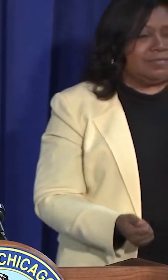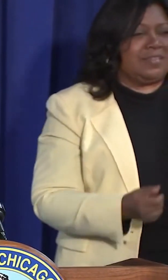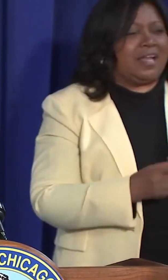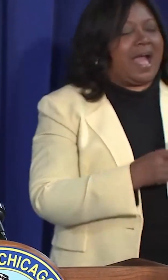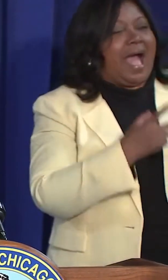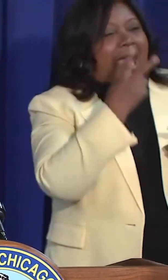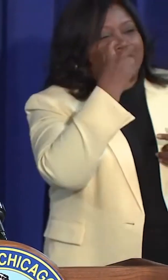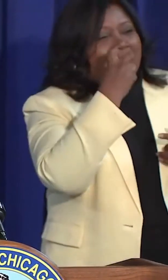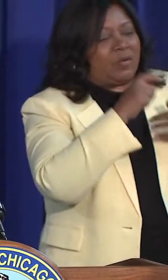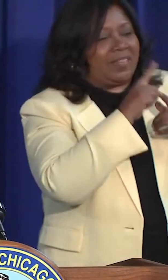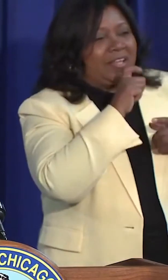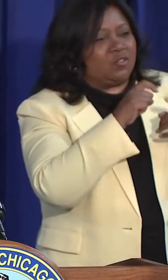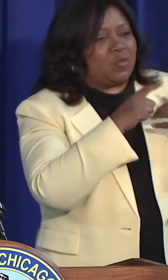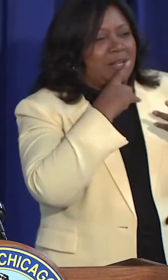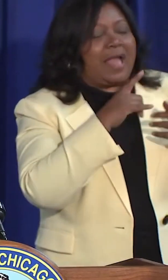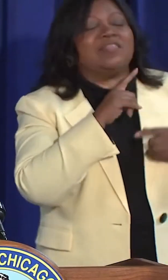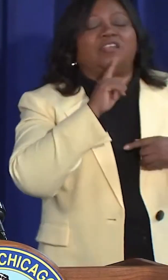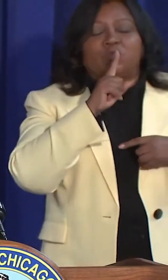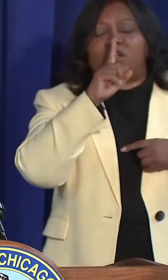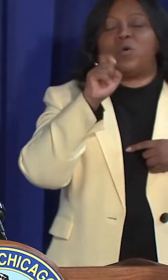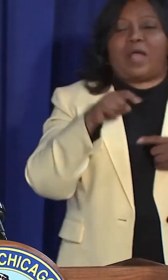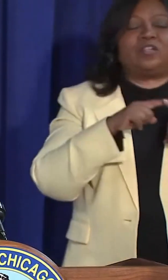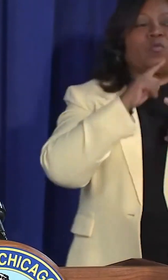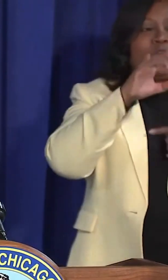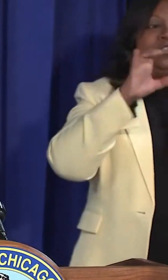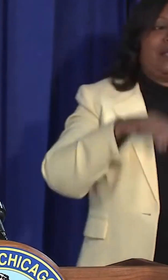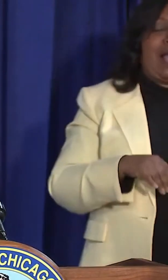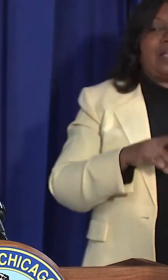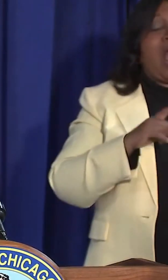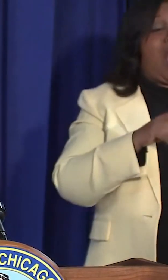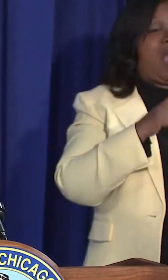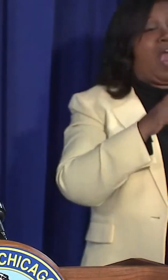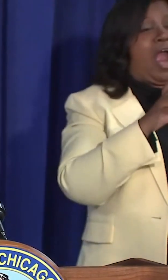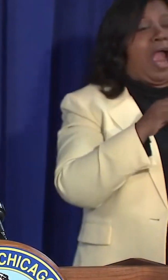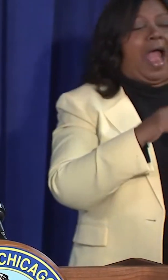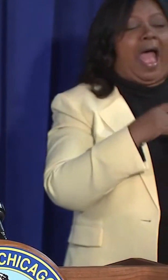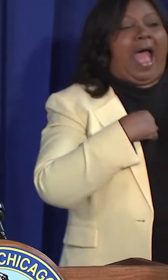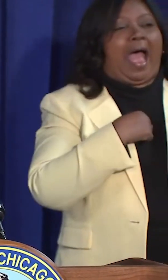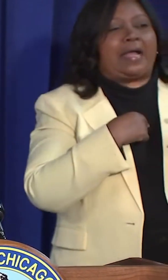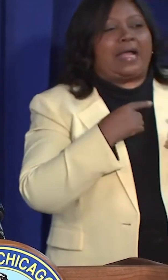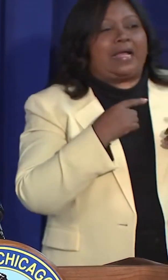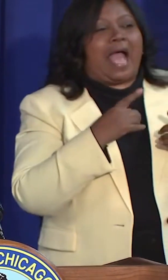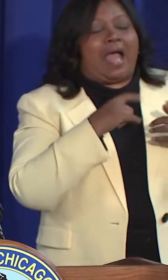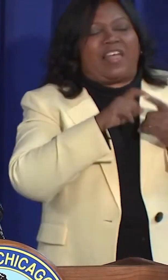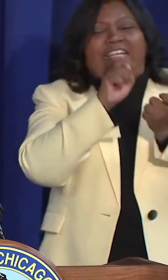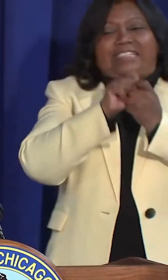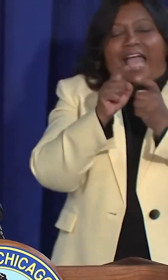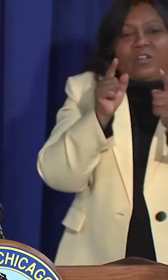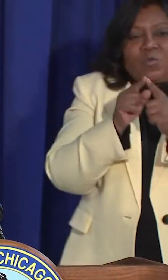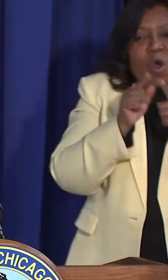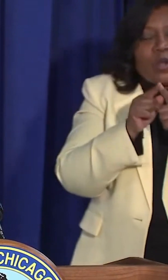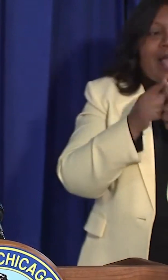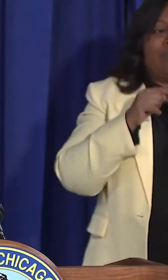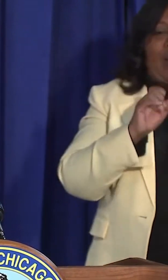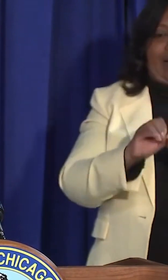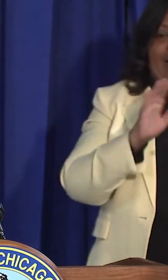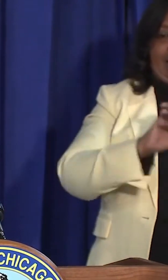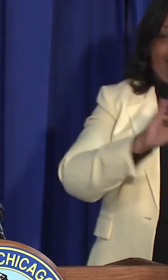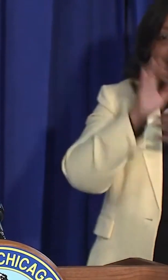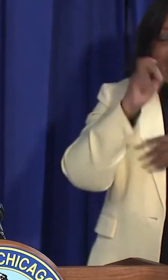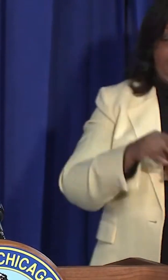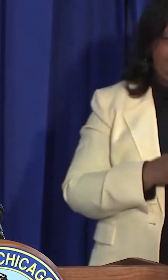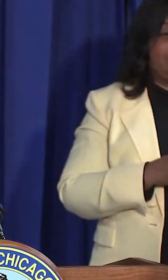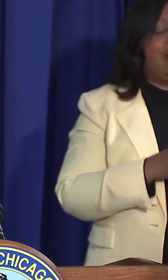I doubt very much that that's a question you've been asked by anyone. That's a real question by anyone. From real Chicago. So I'm going to try to treat not you. The exact wording. Sir, I'm trying to clean it up.